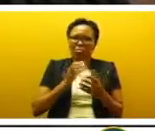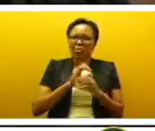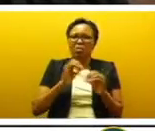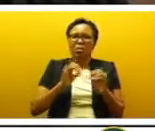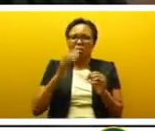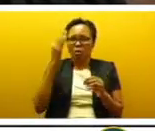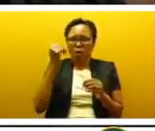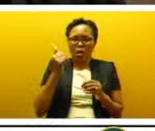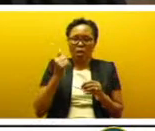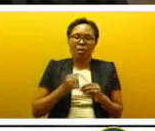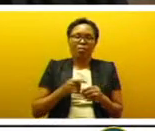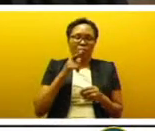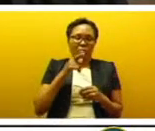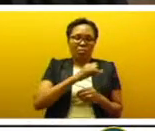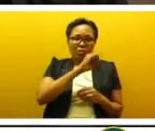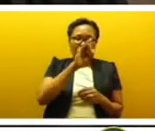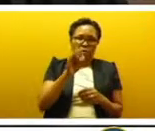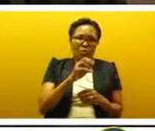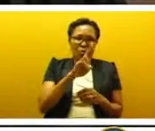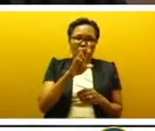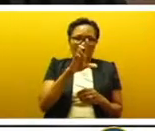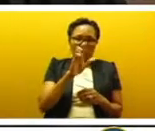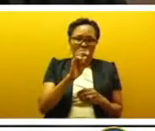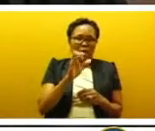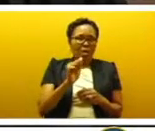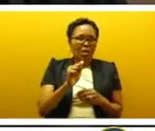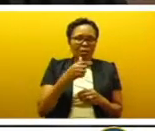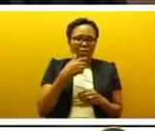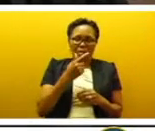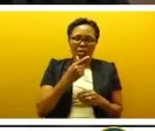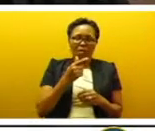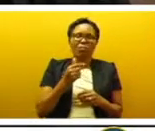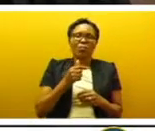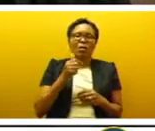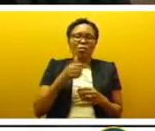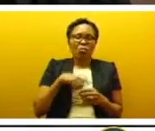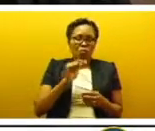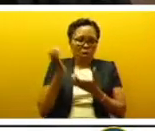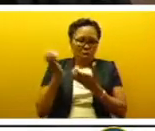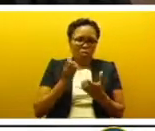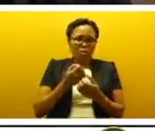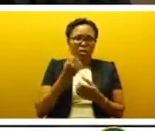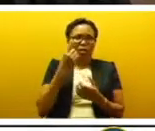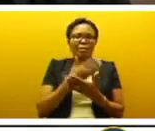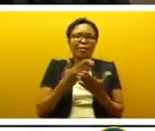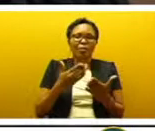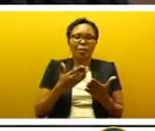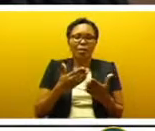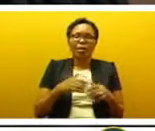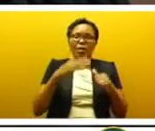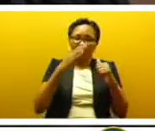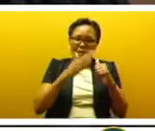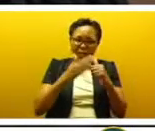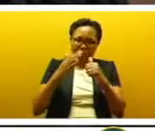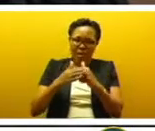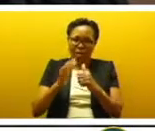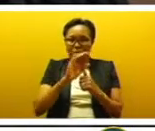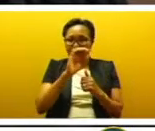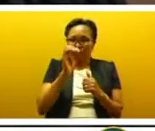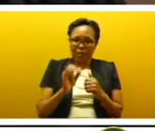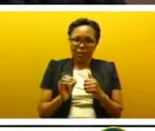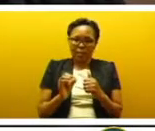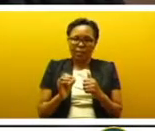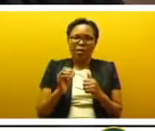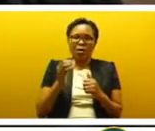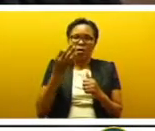there is something that needs to be understood, that for 99%